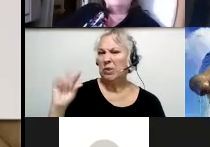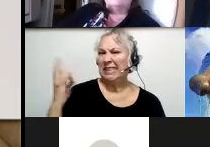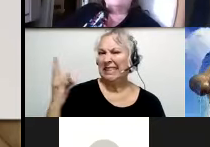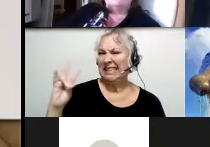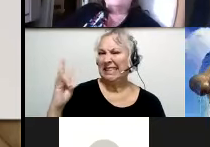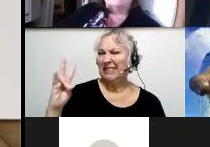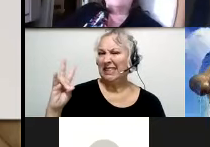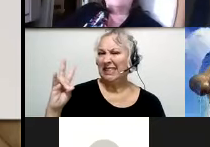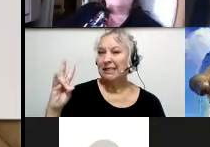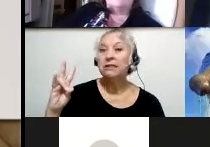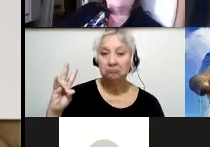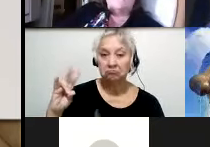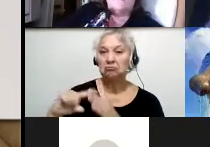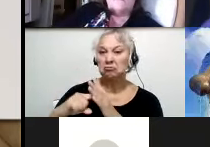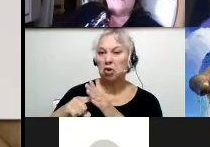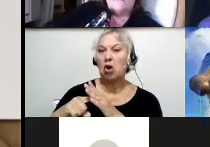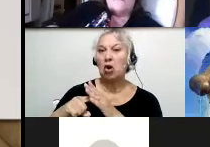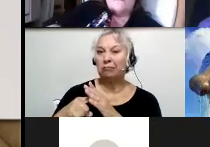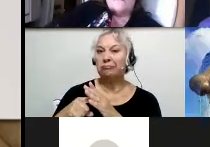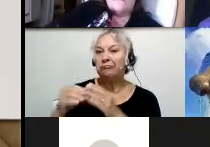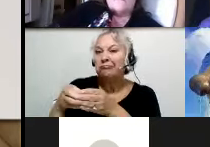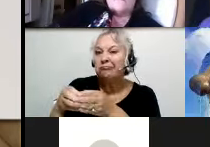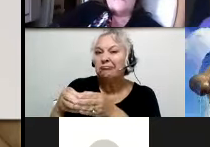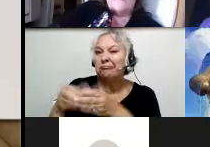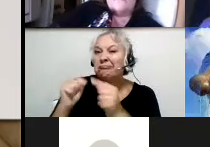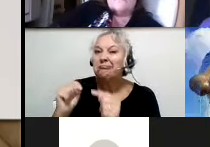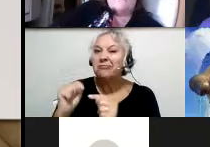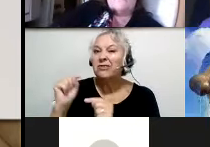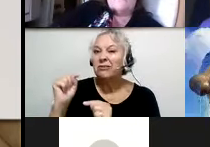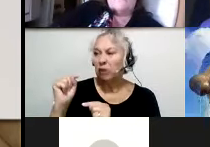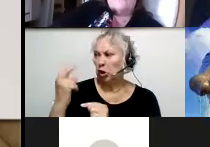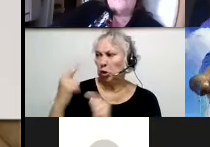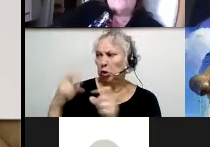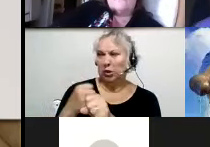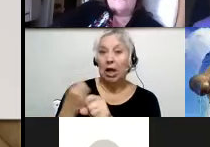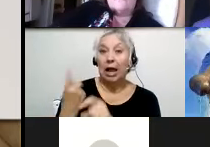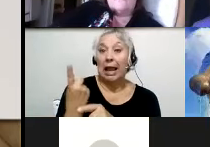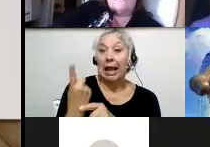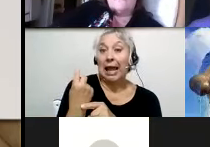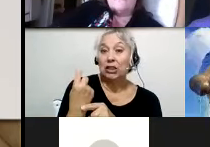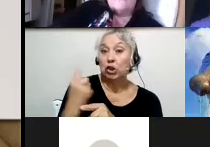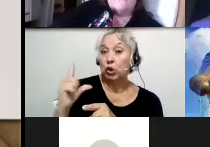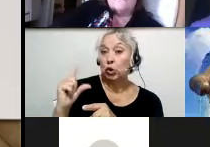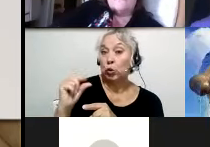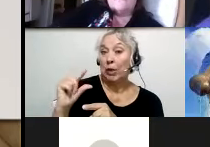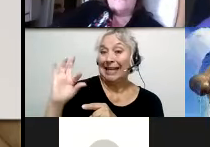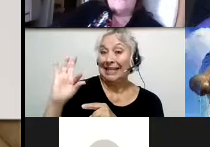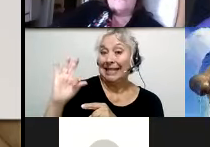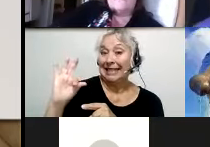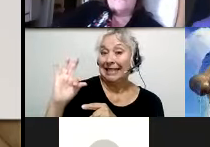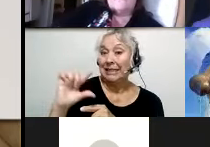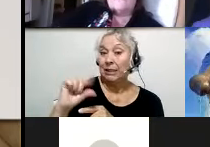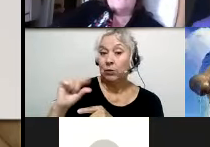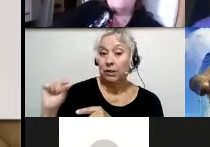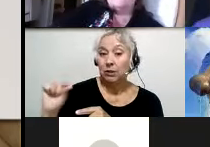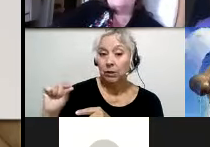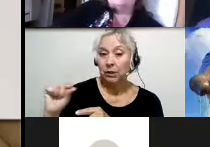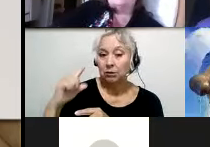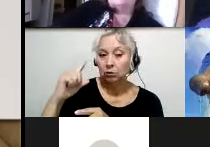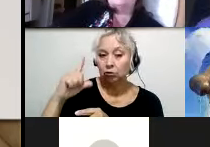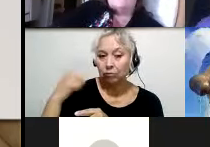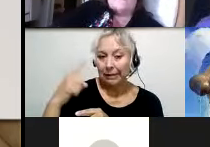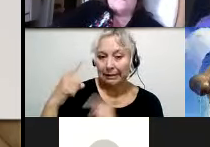was piloted for 2 years. And then last year, the 2019-2020 school year, as crazy as a school year